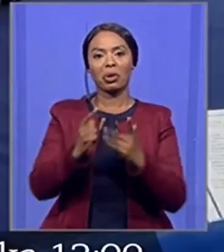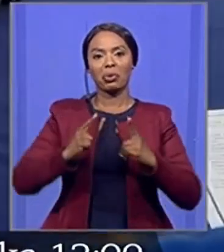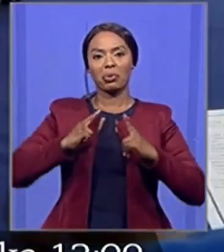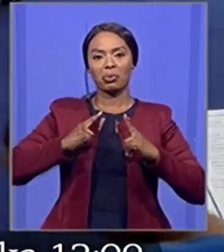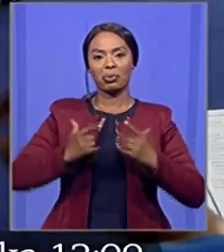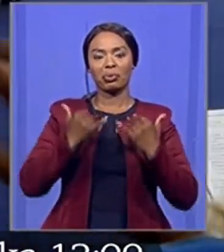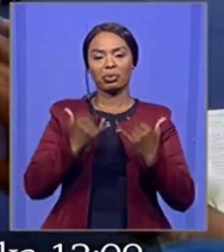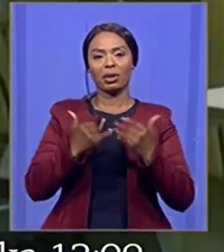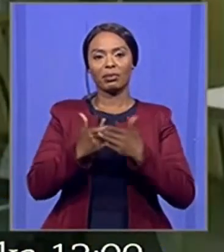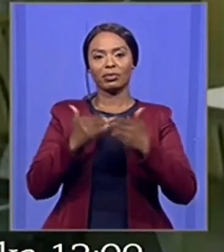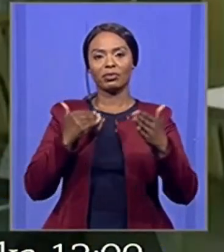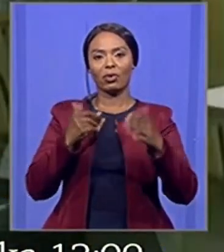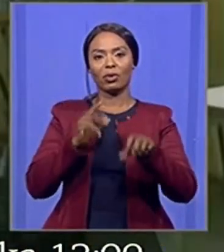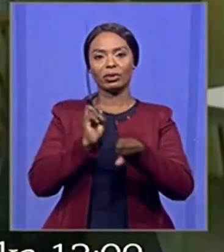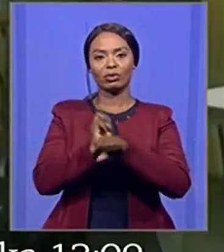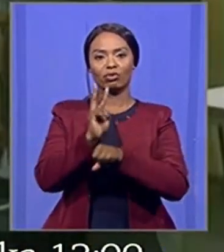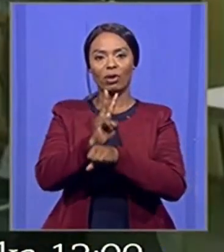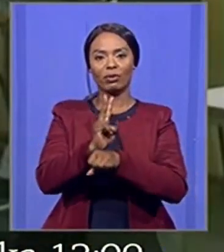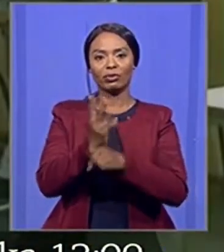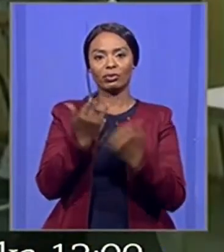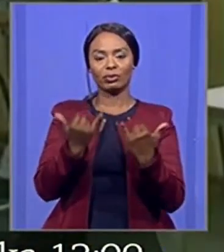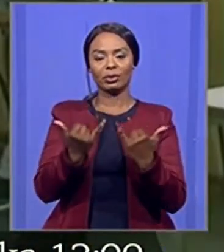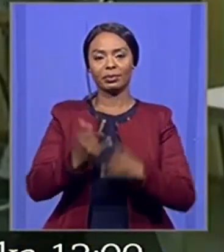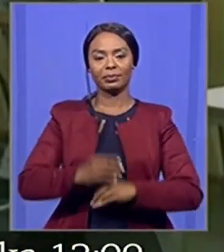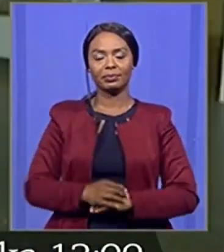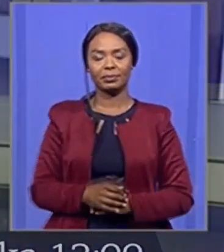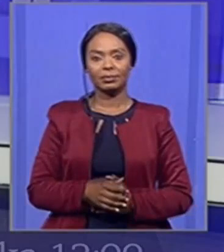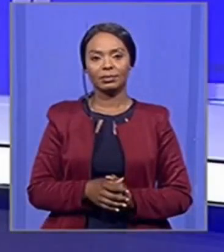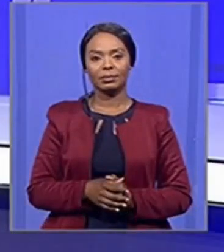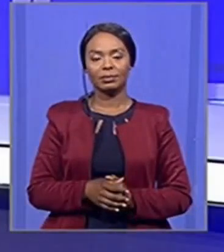pele ga iri ya 12 letšatšing la mathomo.